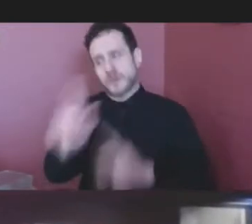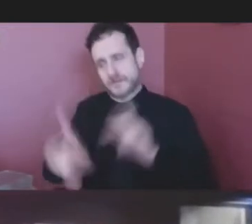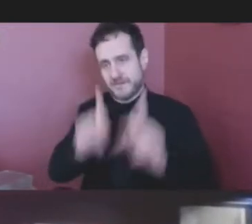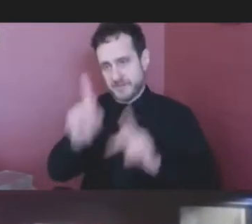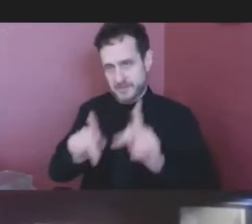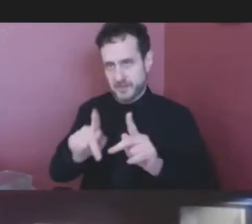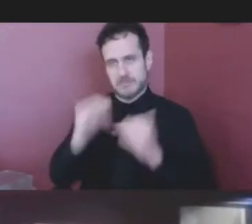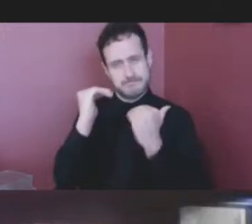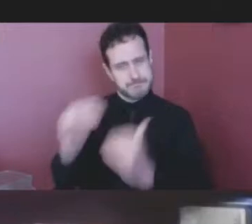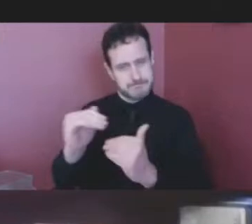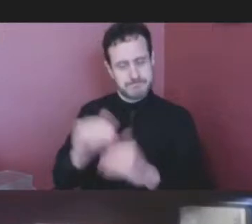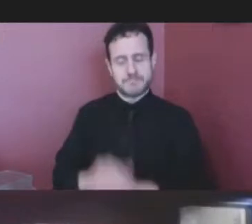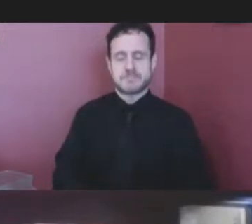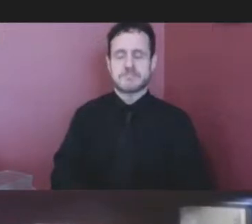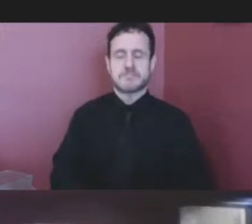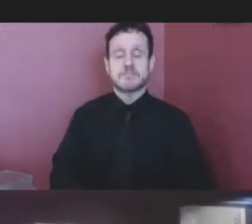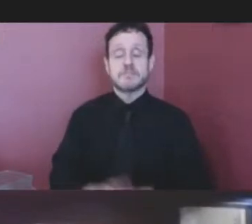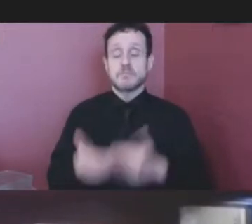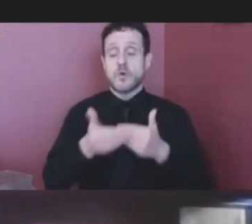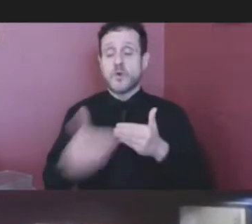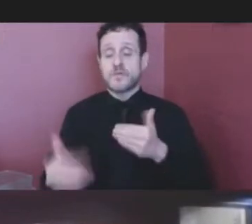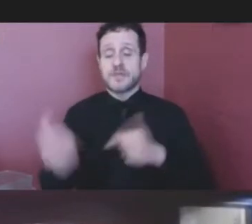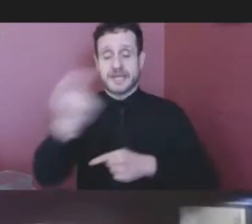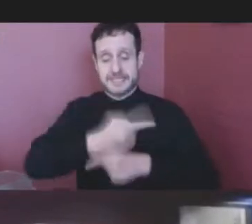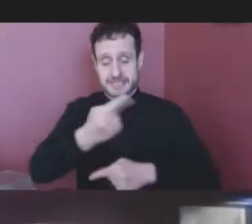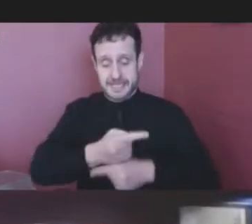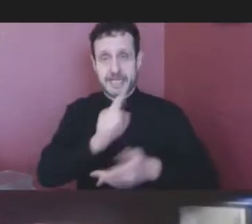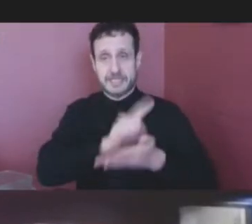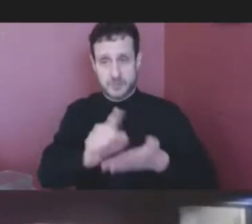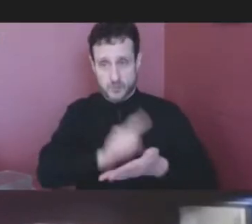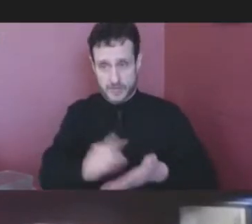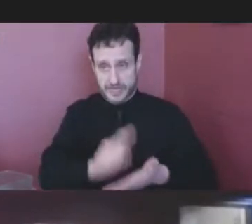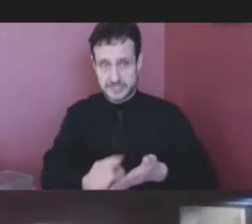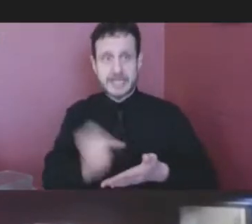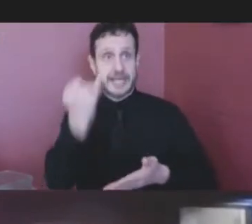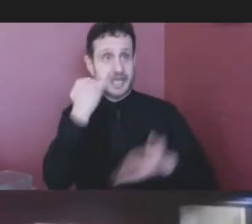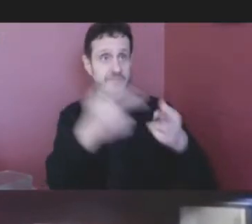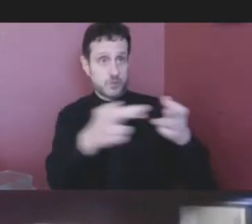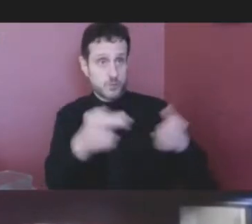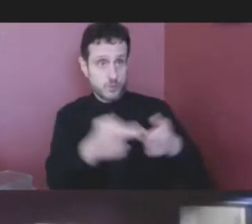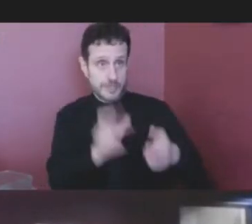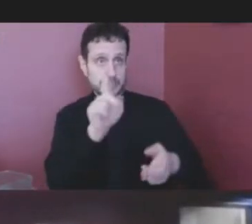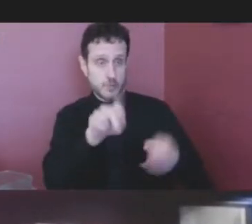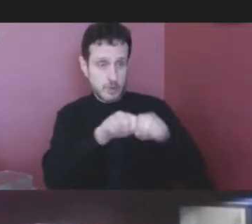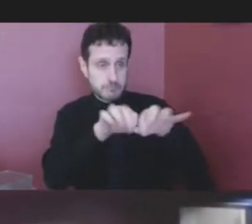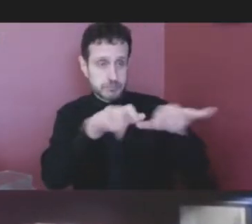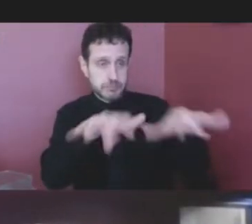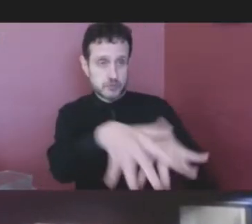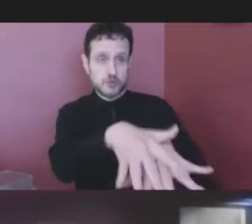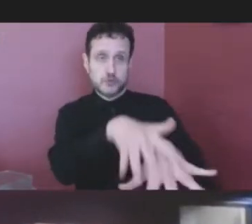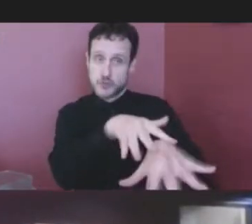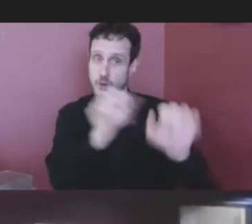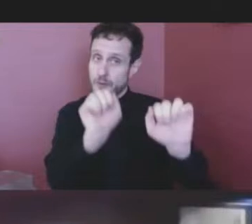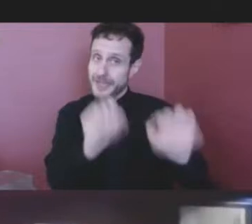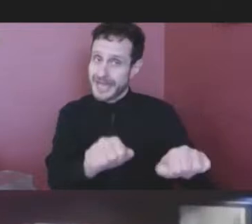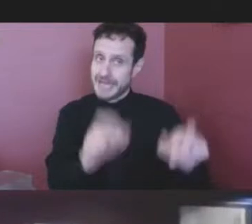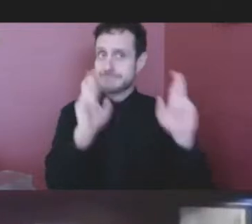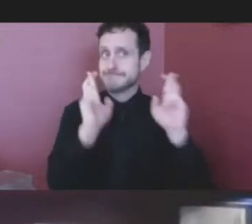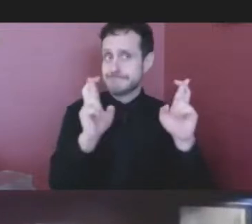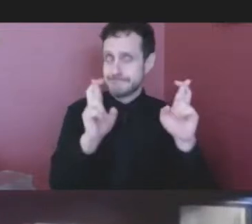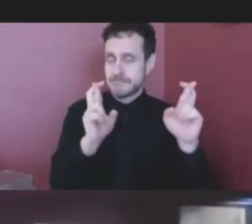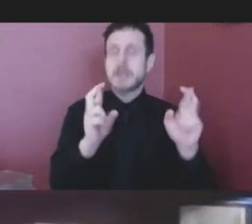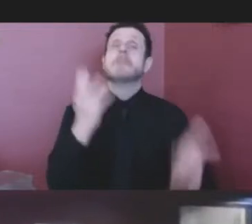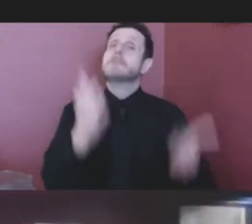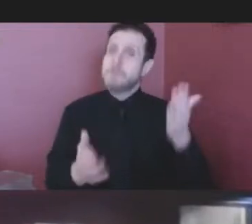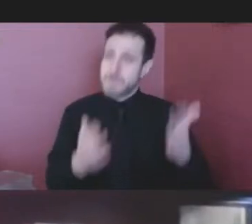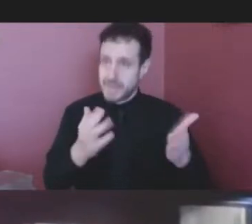weeks, depending on whether we can slow the infection rate in Region 1, these mitigation measures could be removed. They